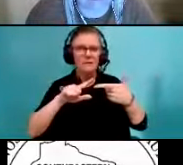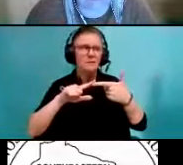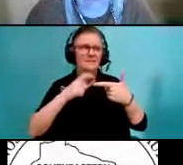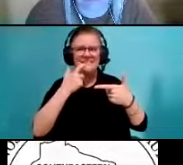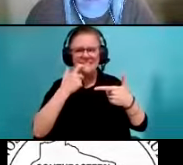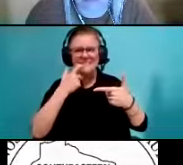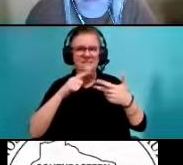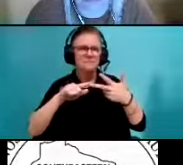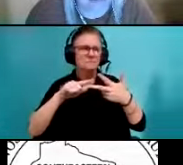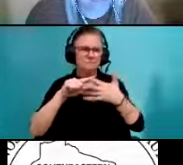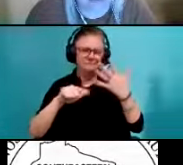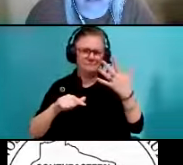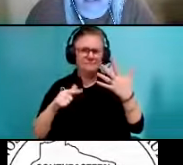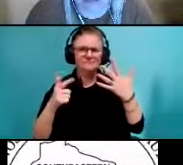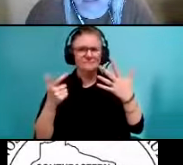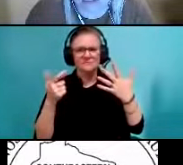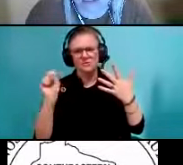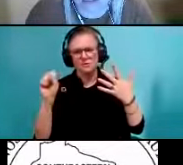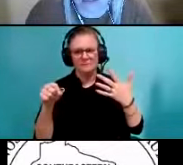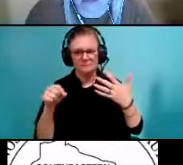some glass and things like that as well.